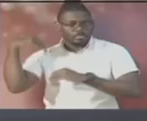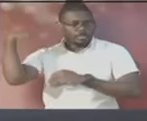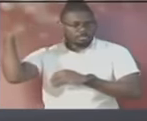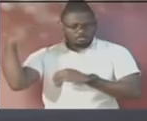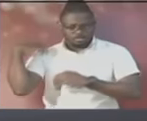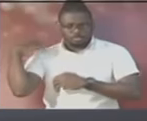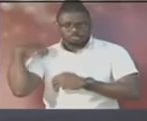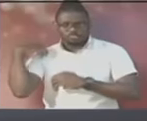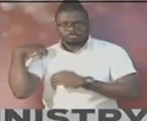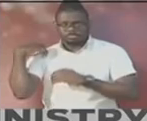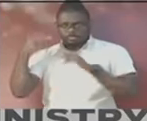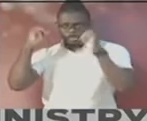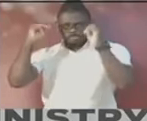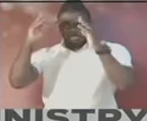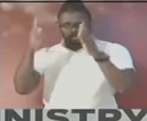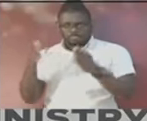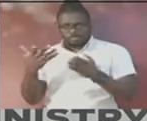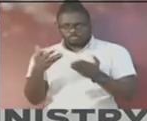Al Alexander.